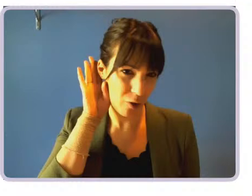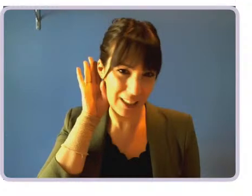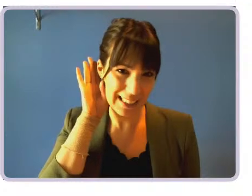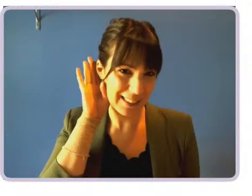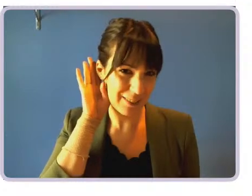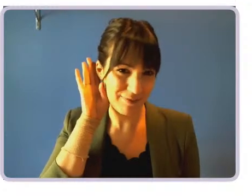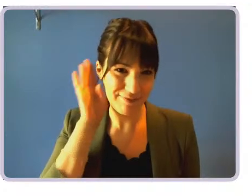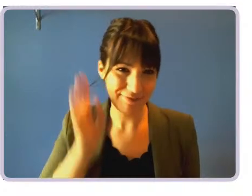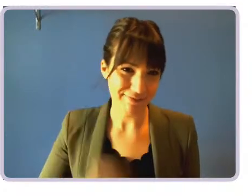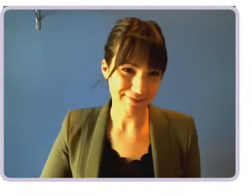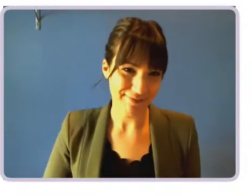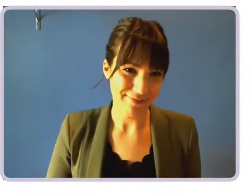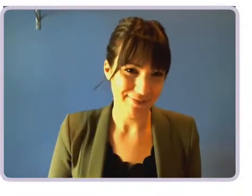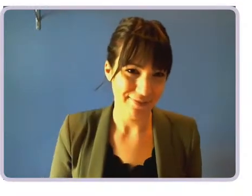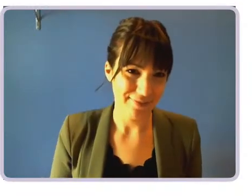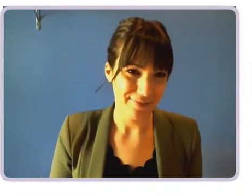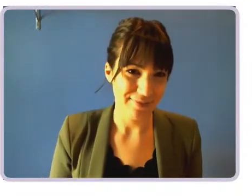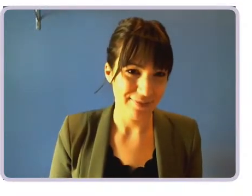Can't hear.